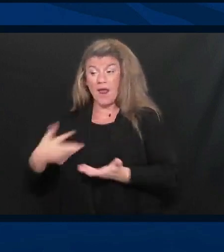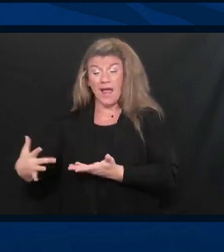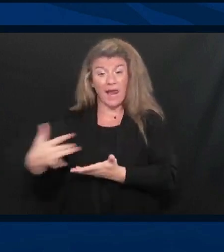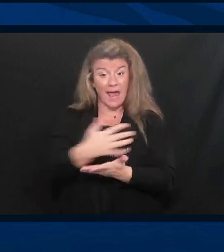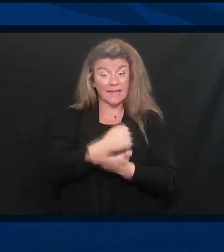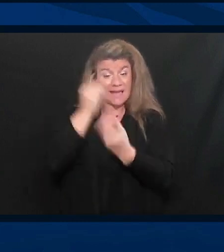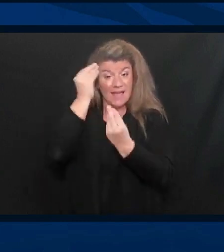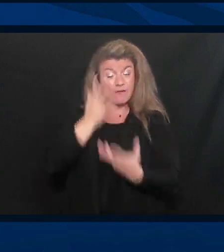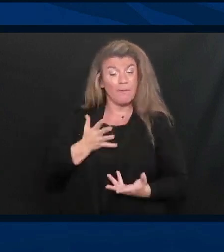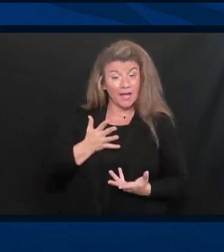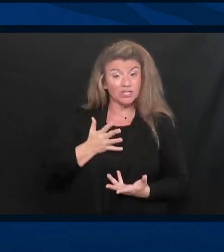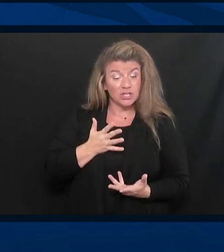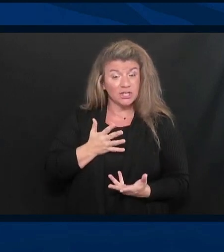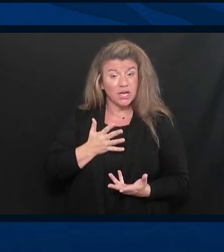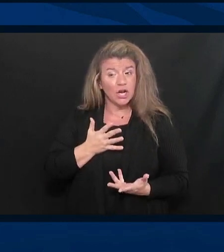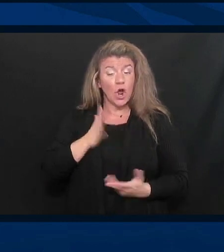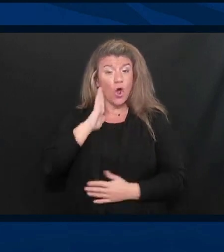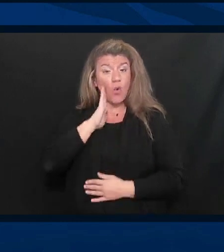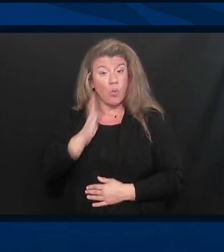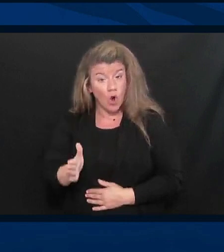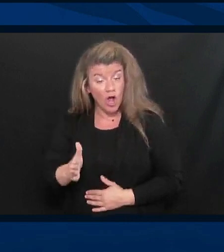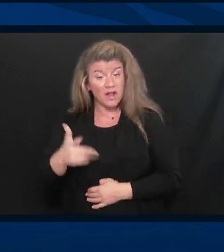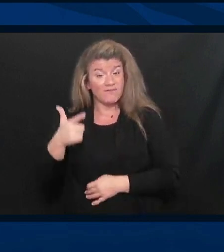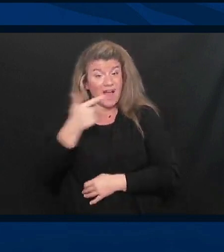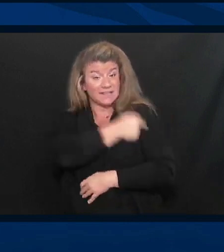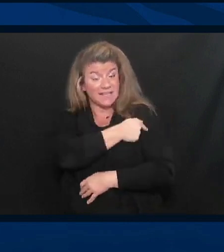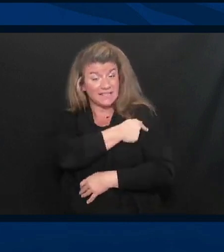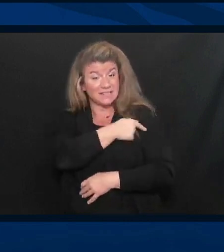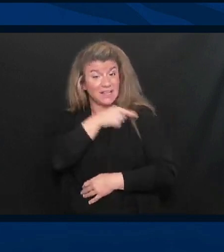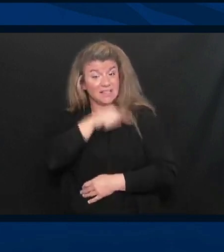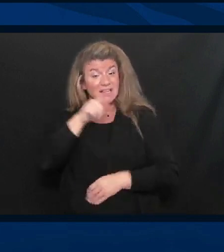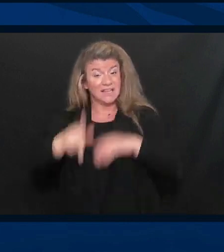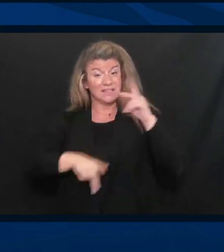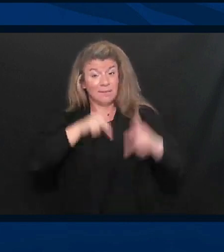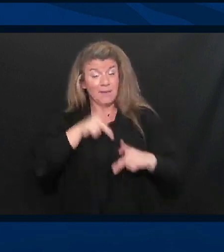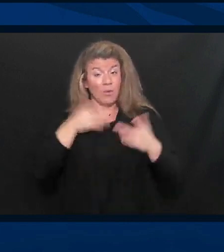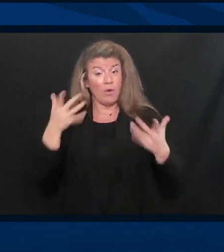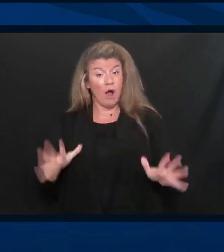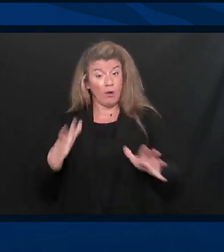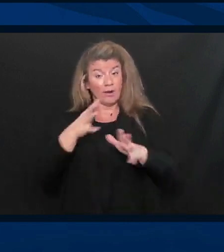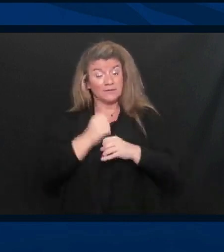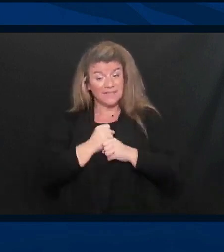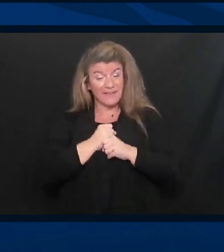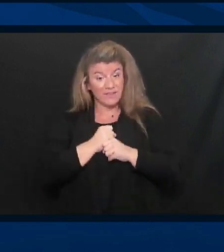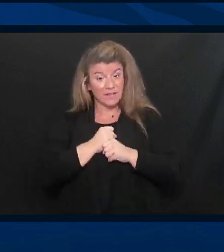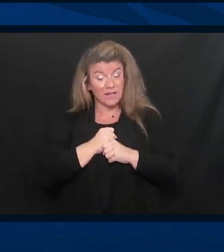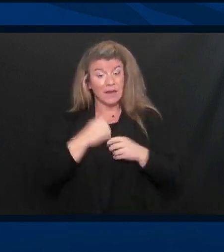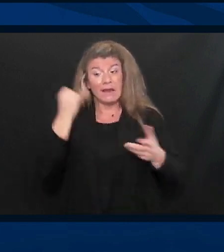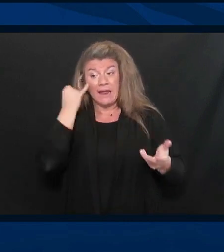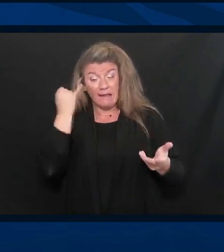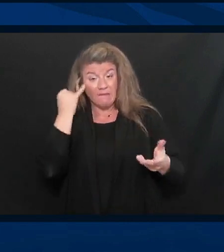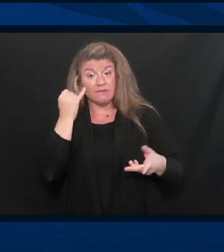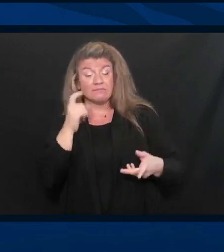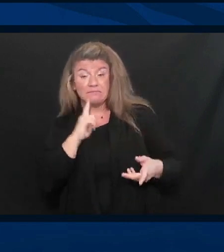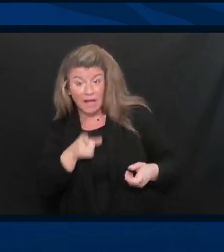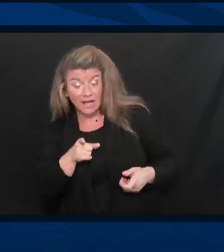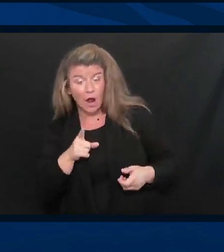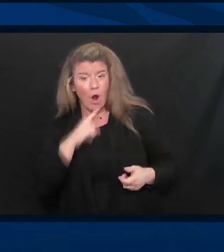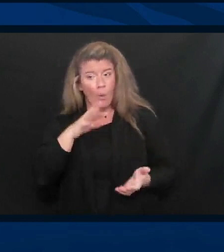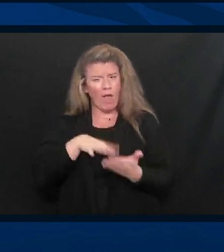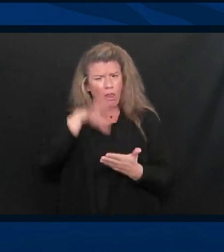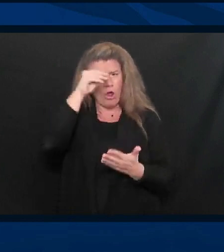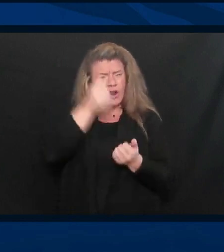data on what vaccines that these people had received? And if so, are we learning anything about